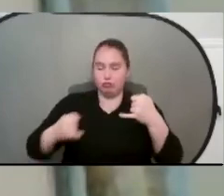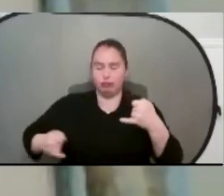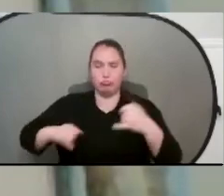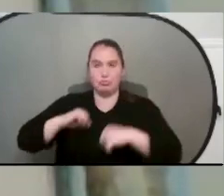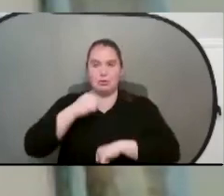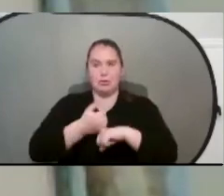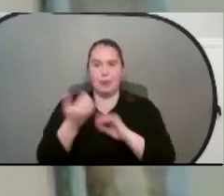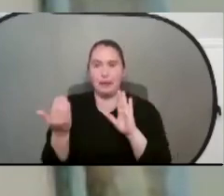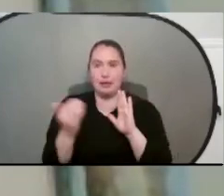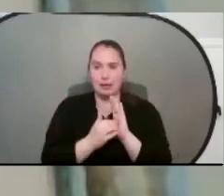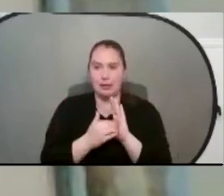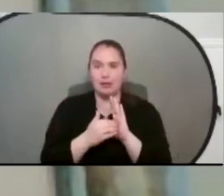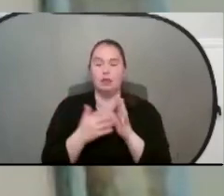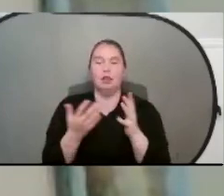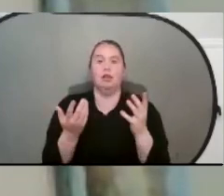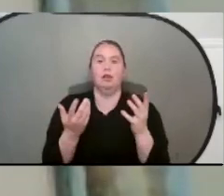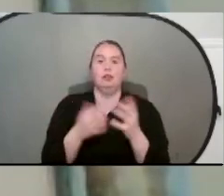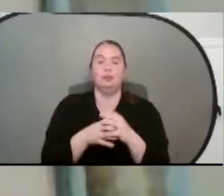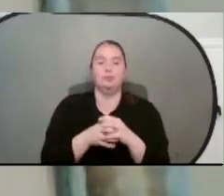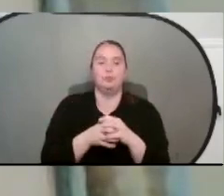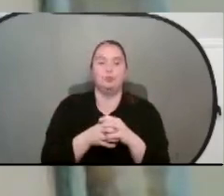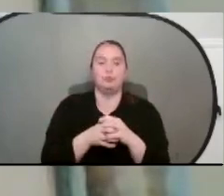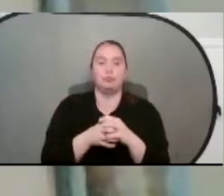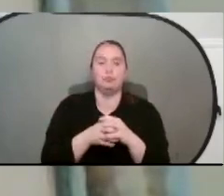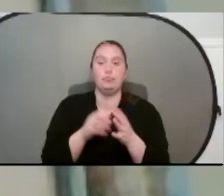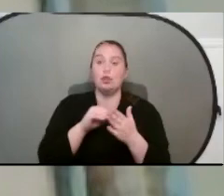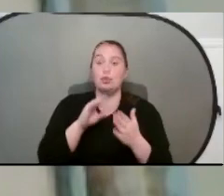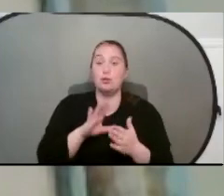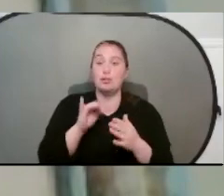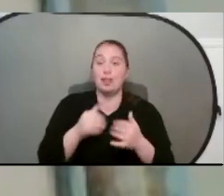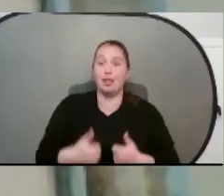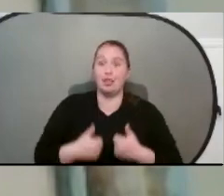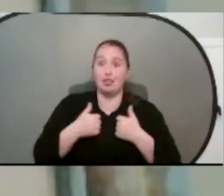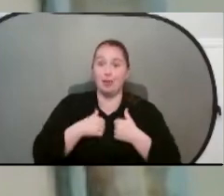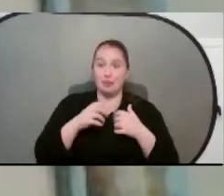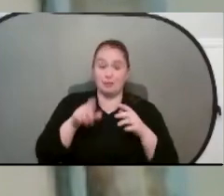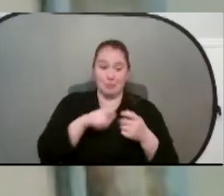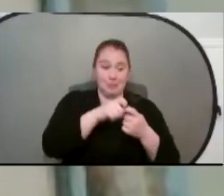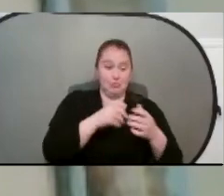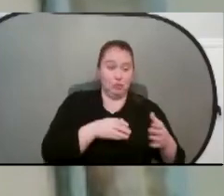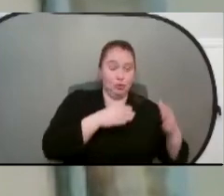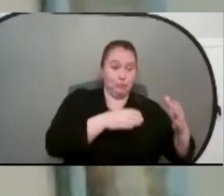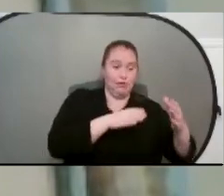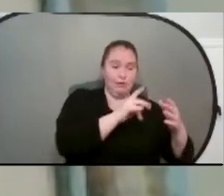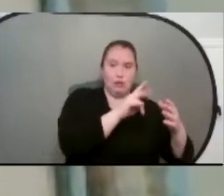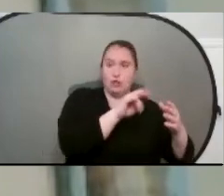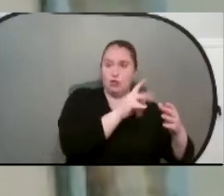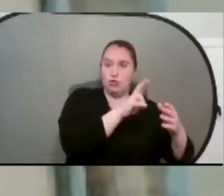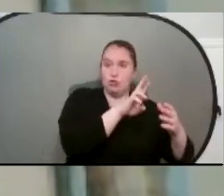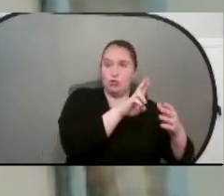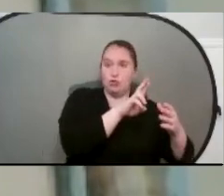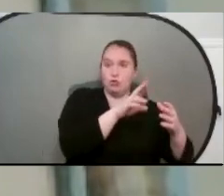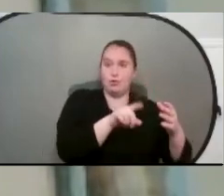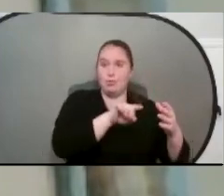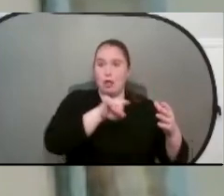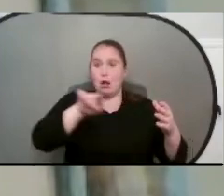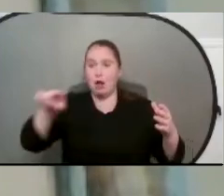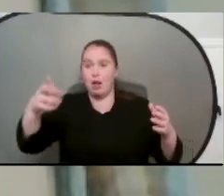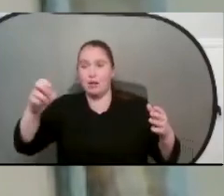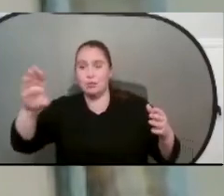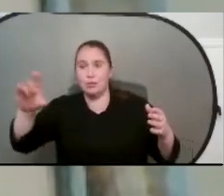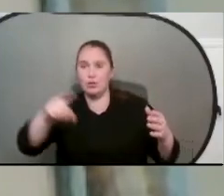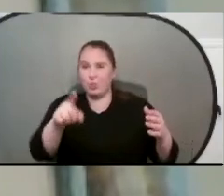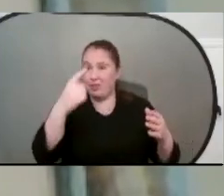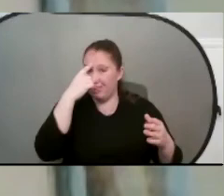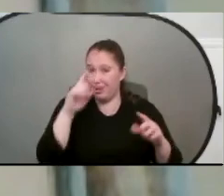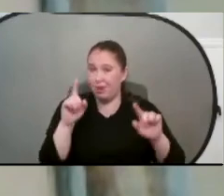saying, the kids from like that live on Richter all the way to Irving Lee, which is behind HEB, you would think that they go to Kendrick, but